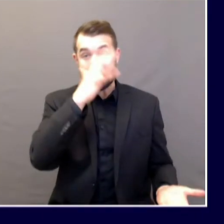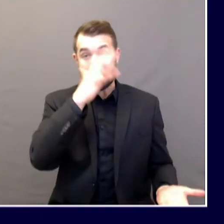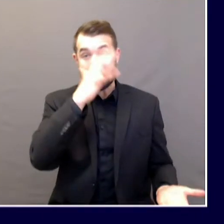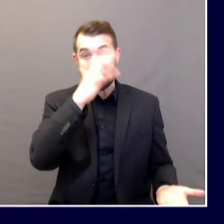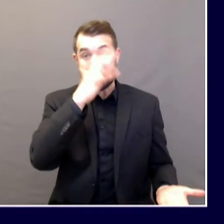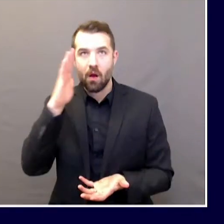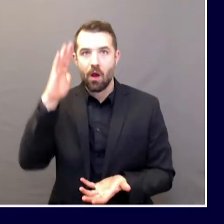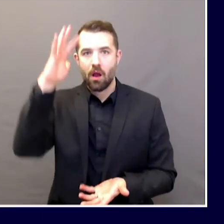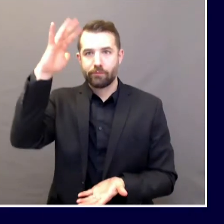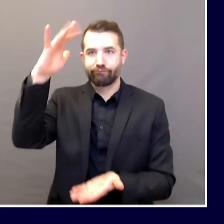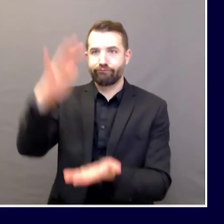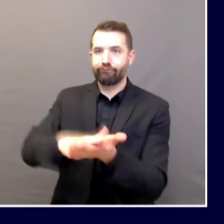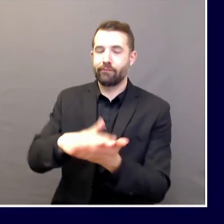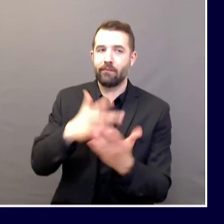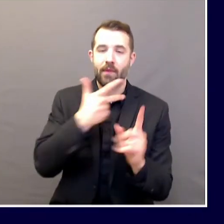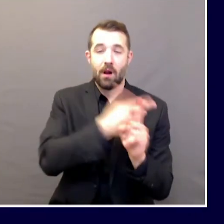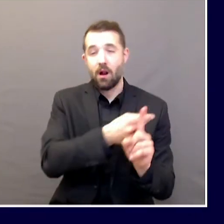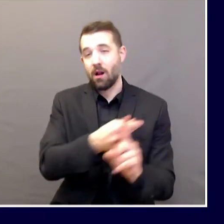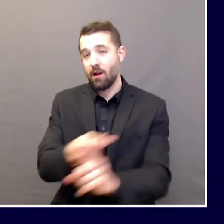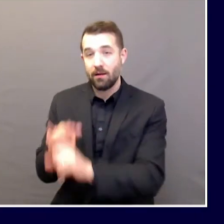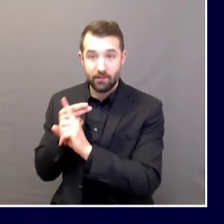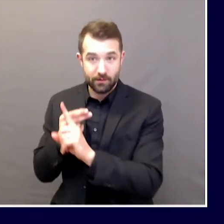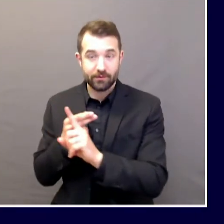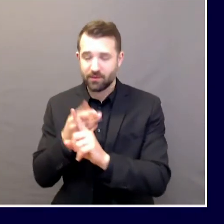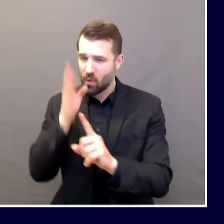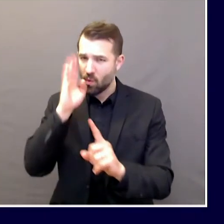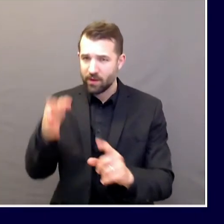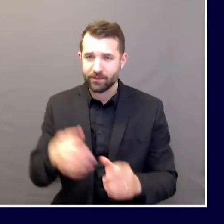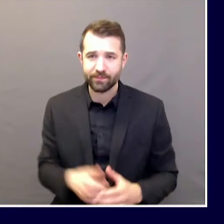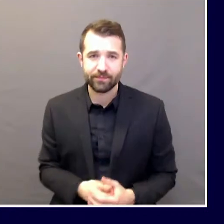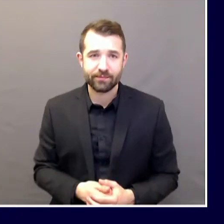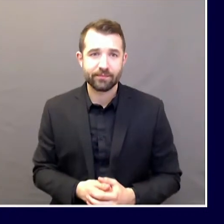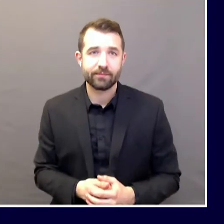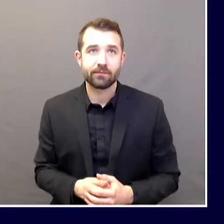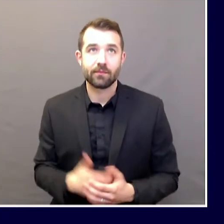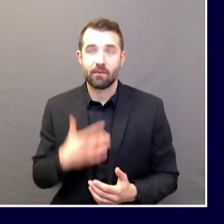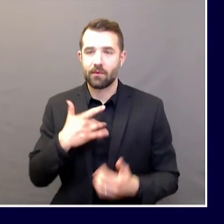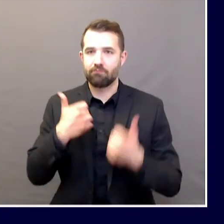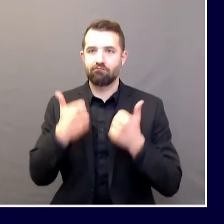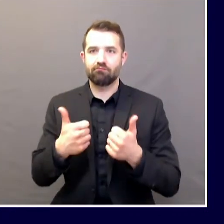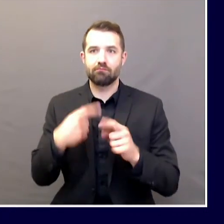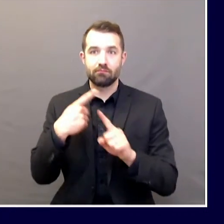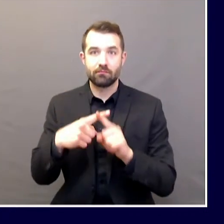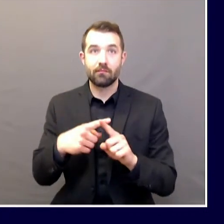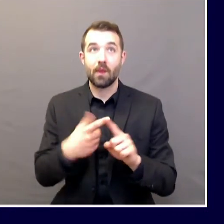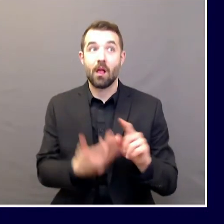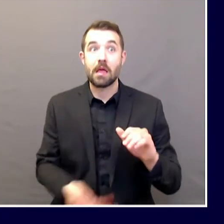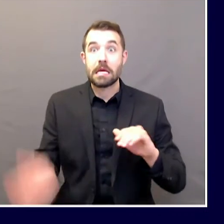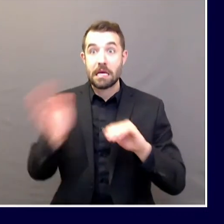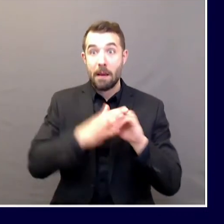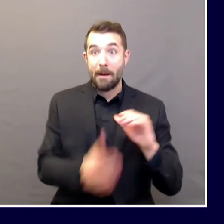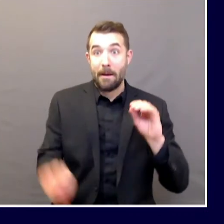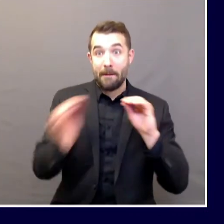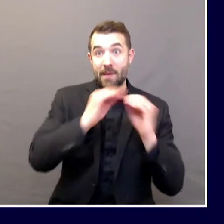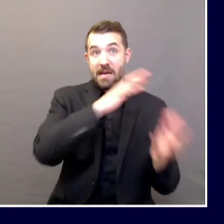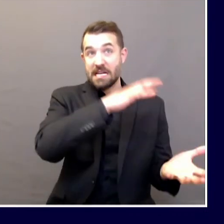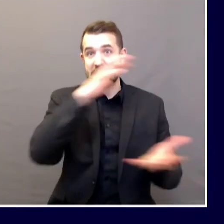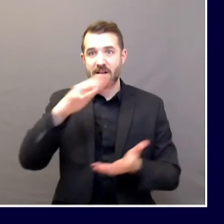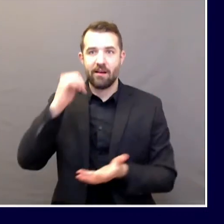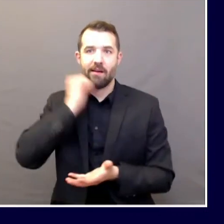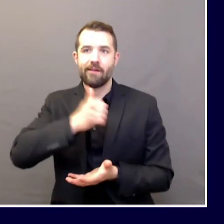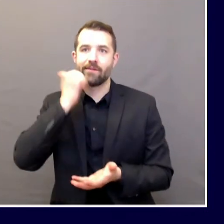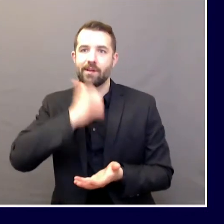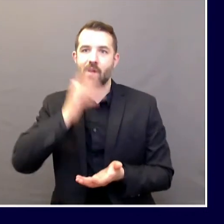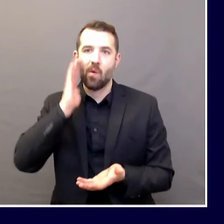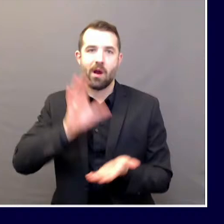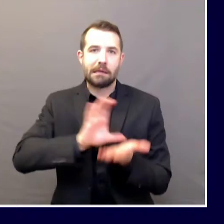means when we get the vaccine, we can increase our throughput as a state every single day by that much more. And